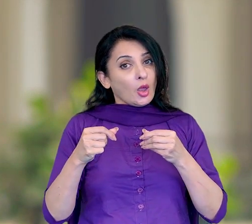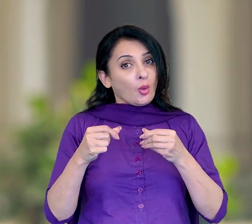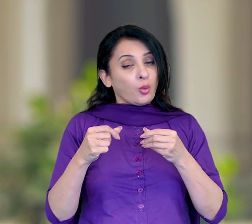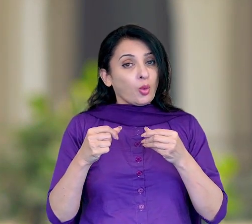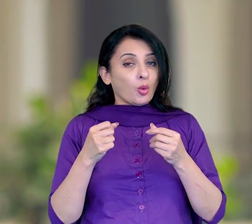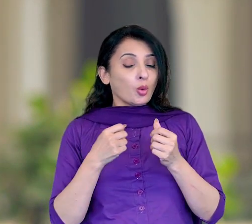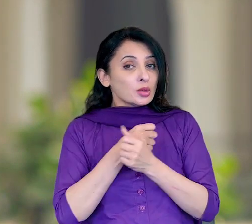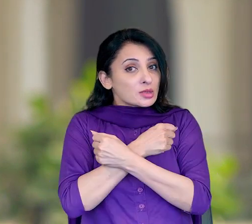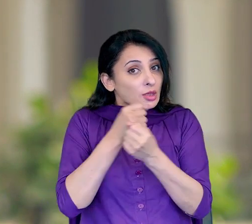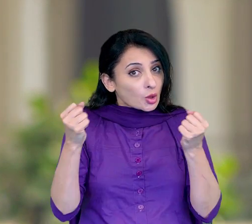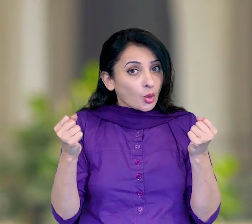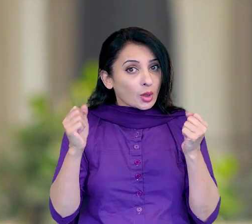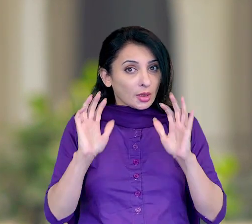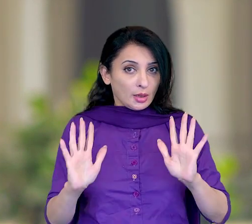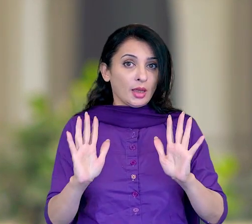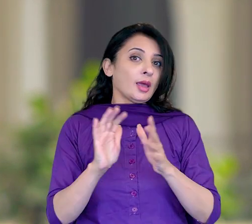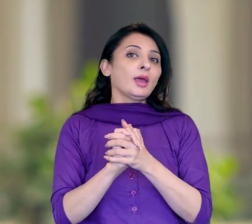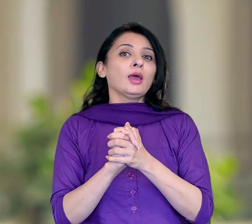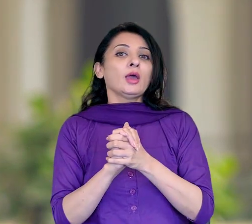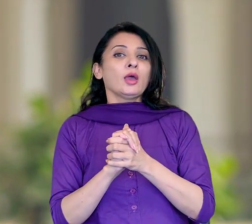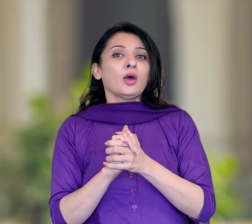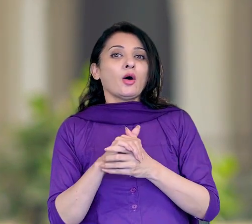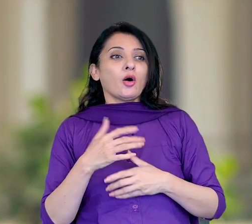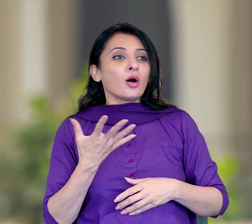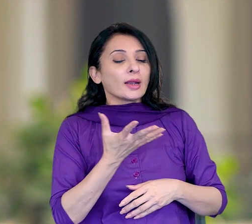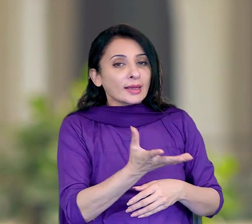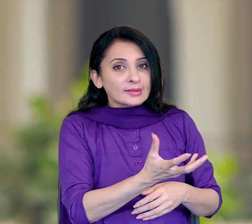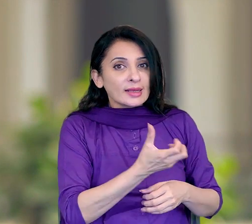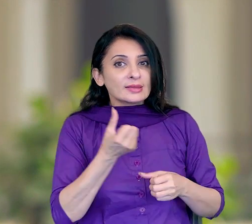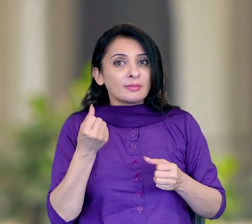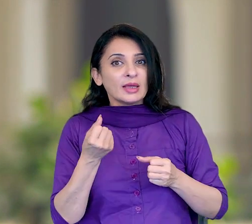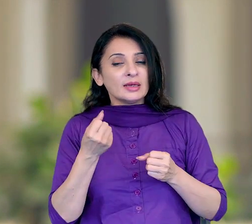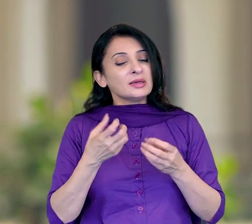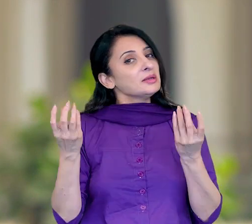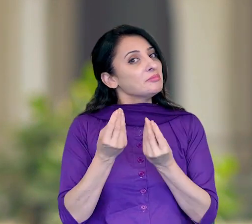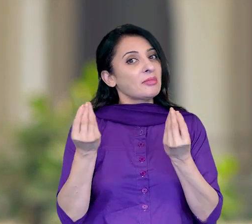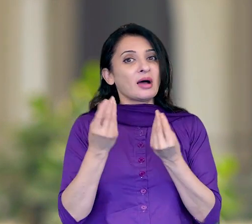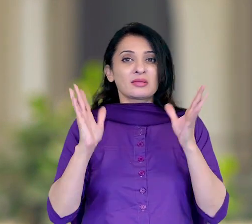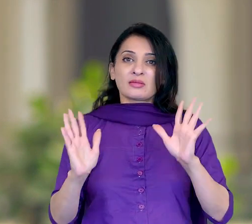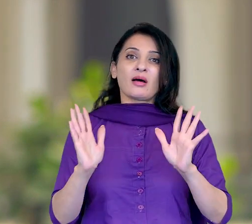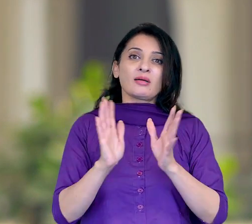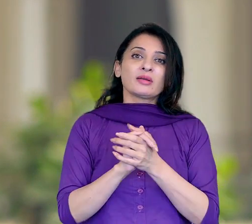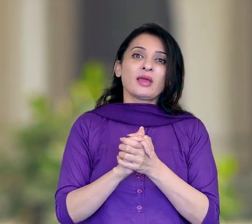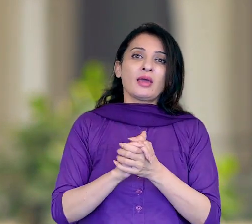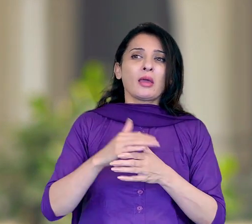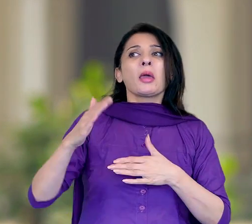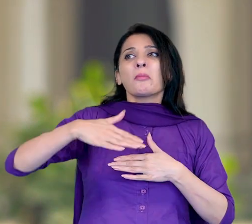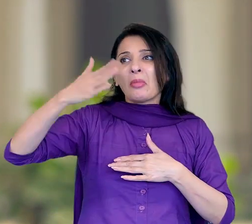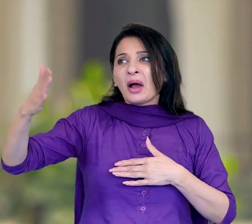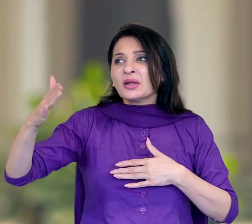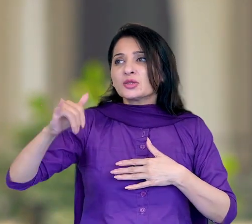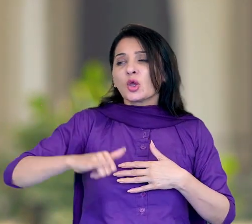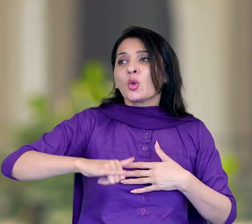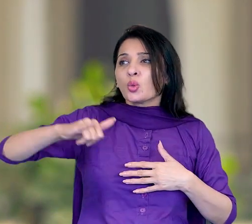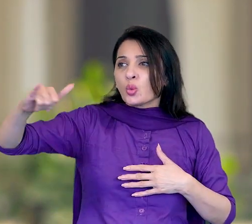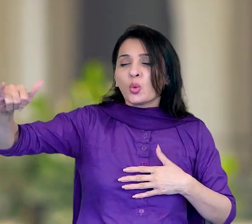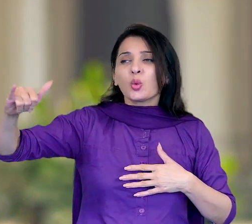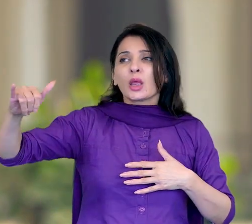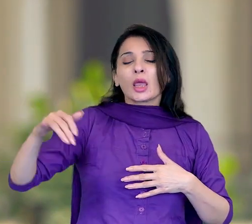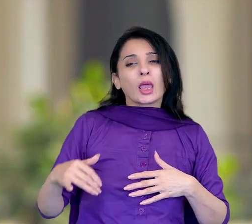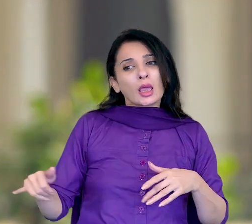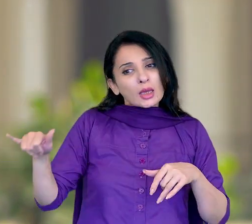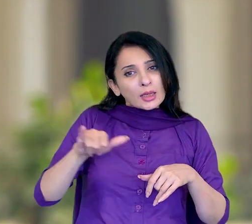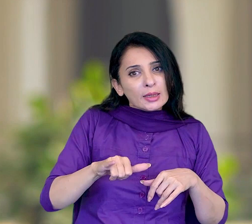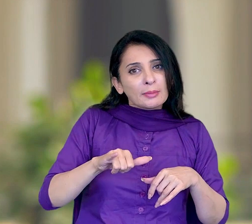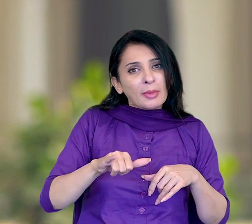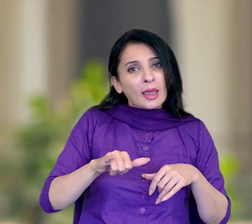accessibility can be from physically from within the premises, outside the premises, in the cloud, anywhere you want, but it is